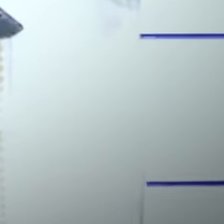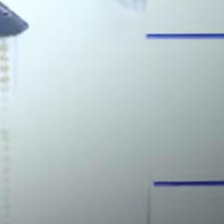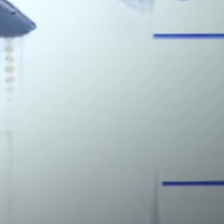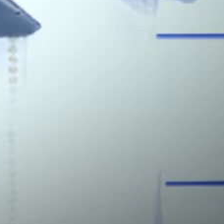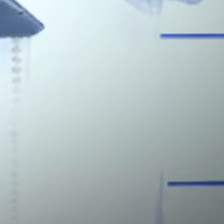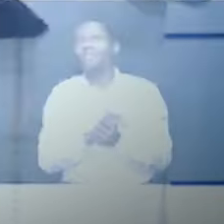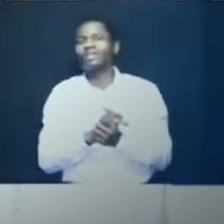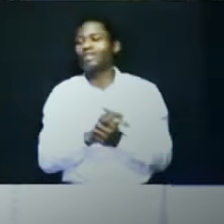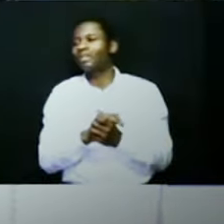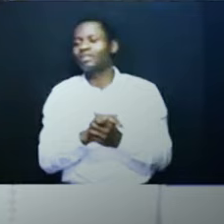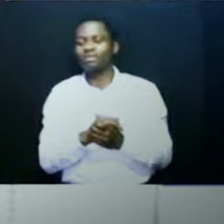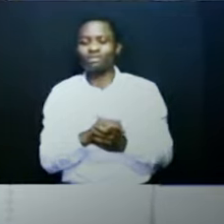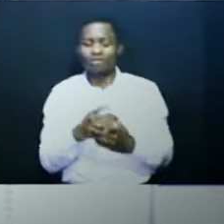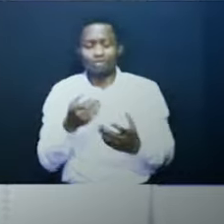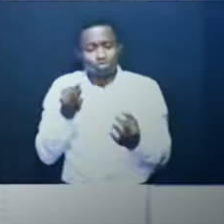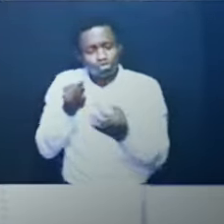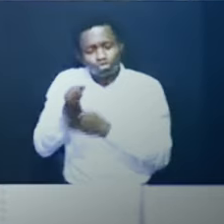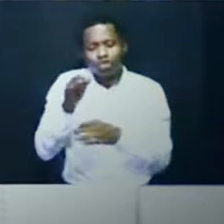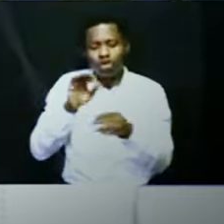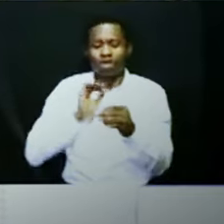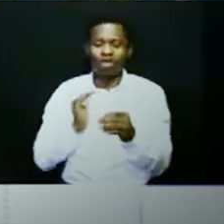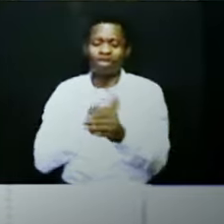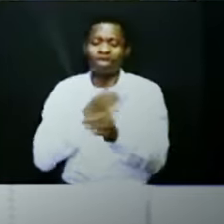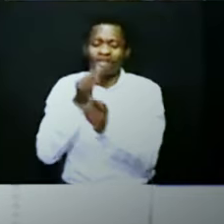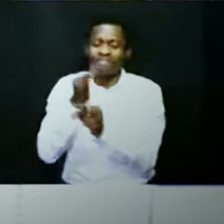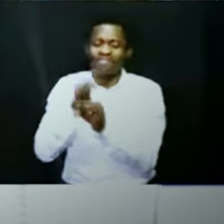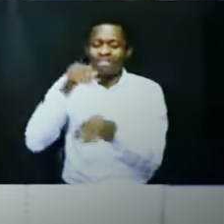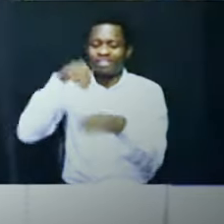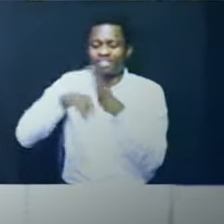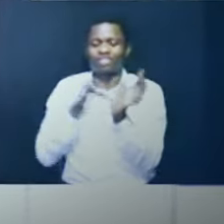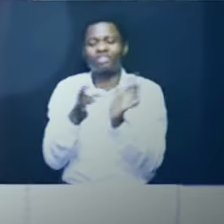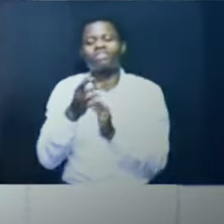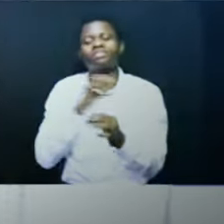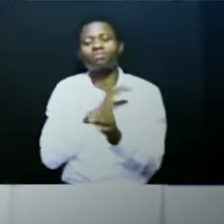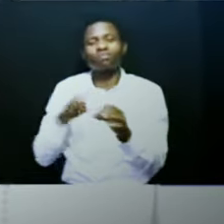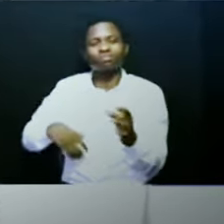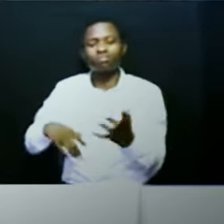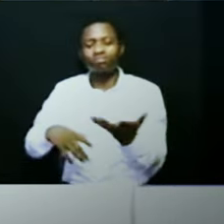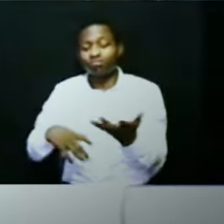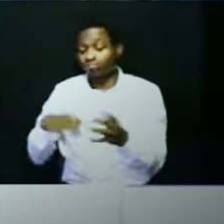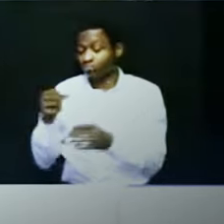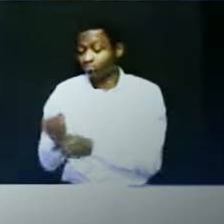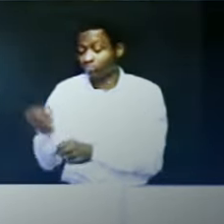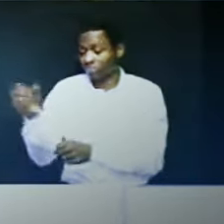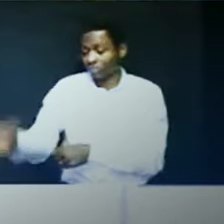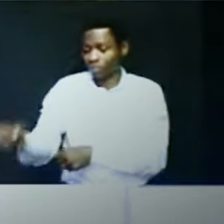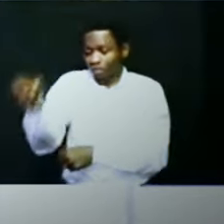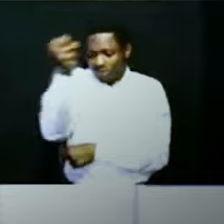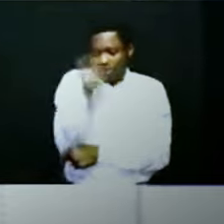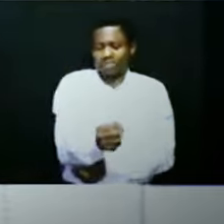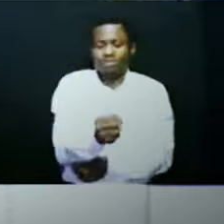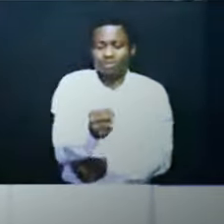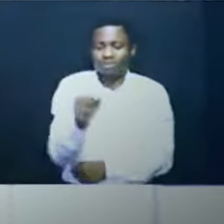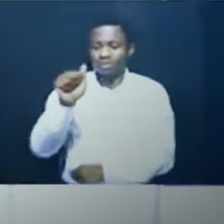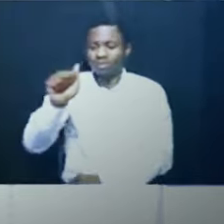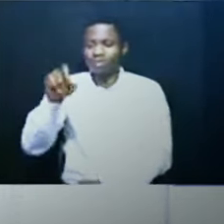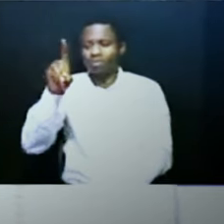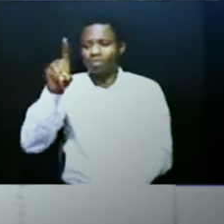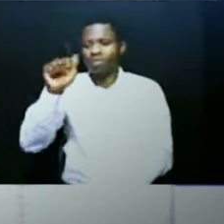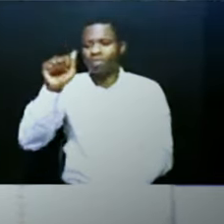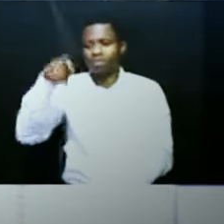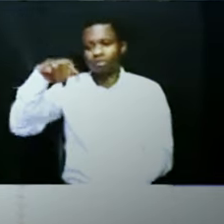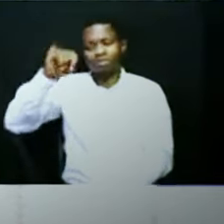Just by our faith in Jesus Christ. See, adoption in Paul's days